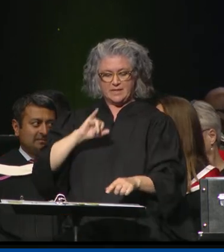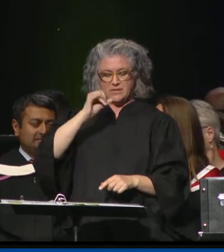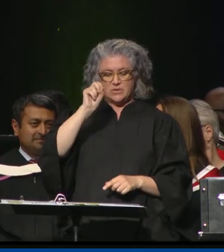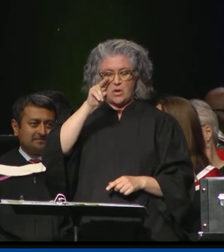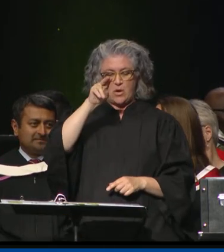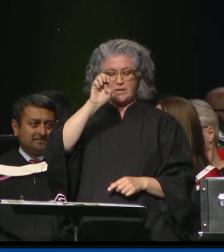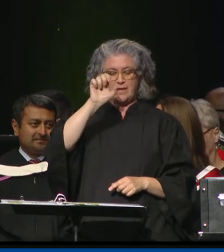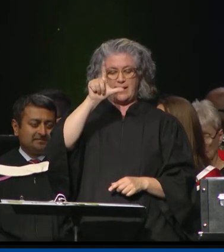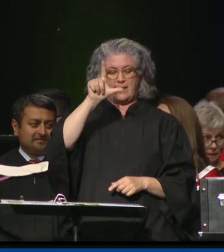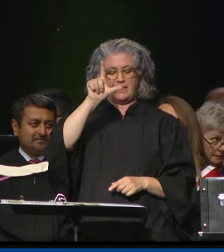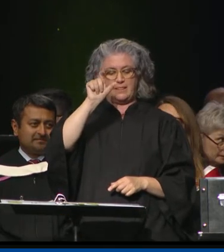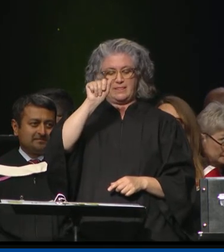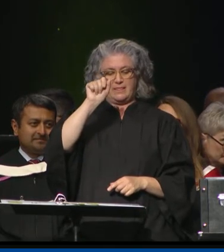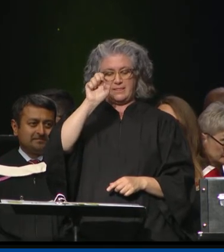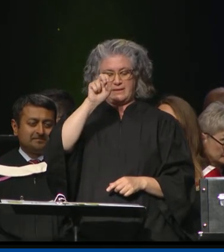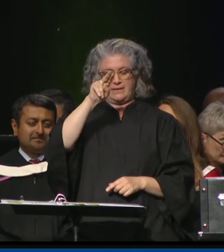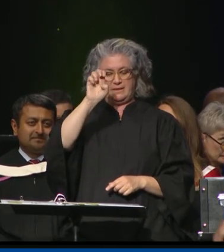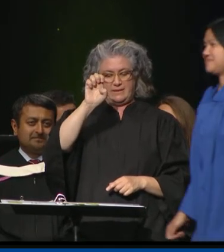Jonalyn Venerean.